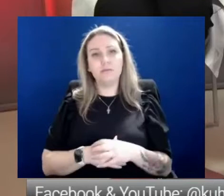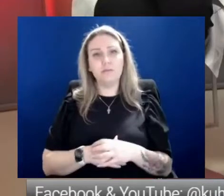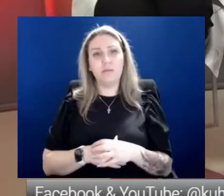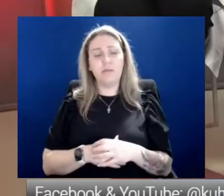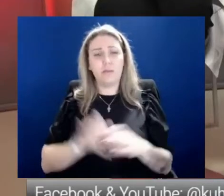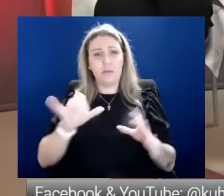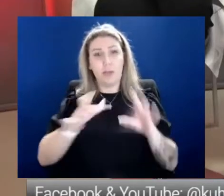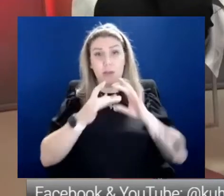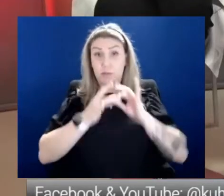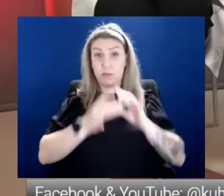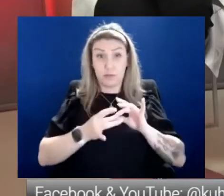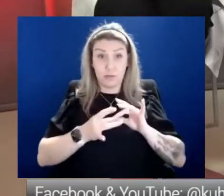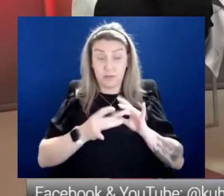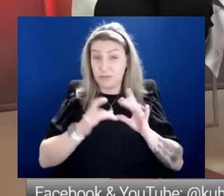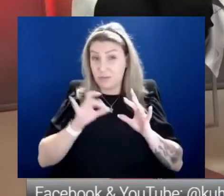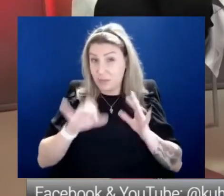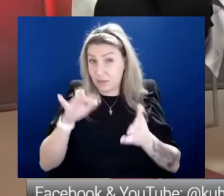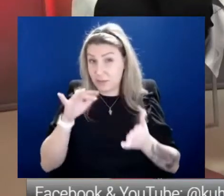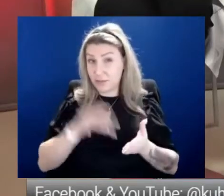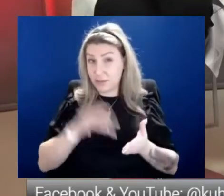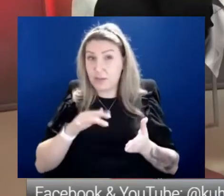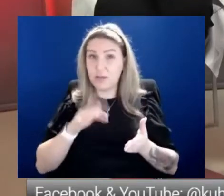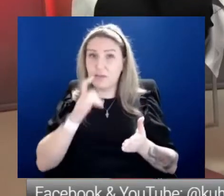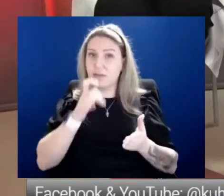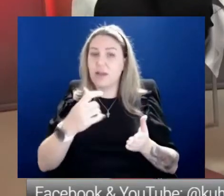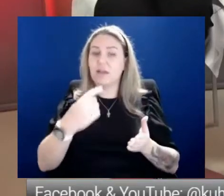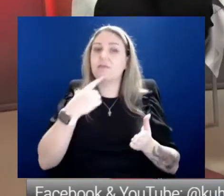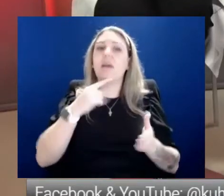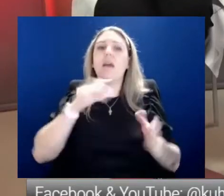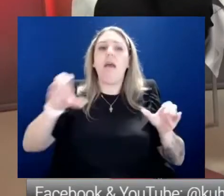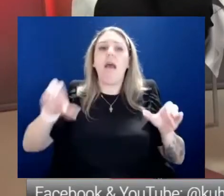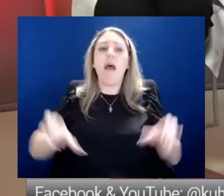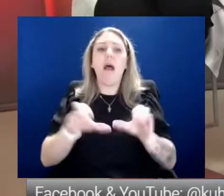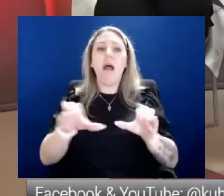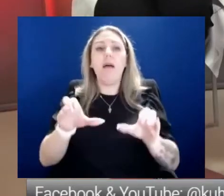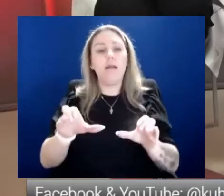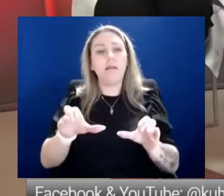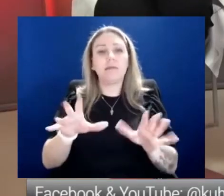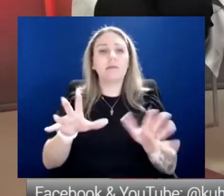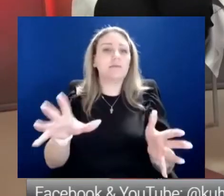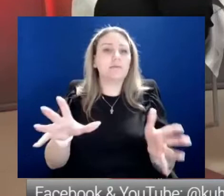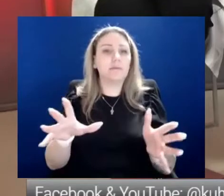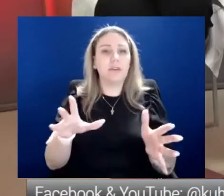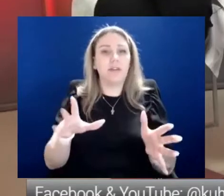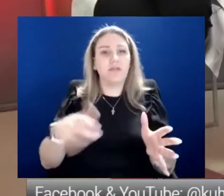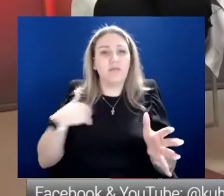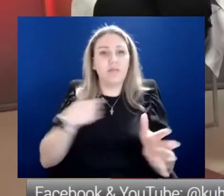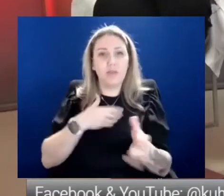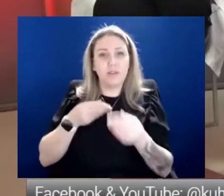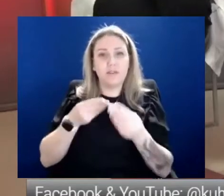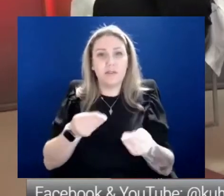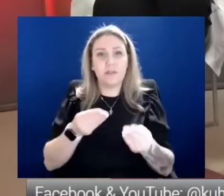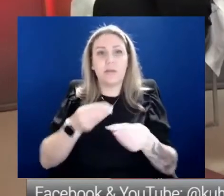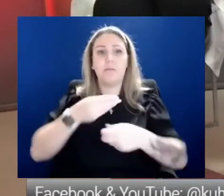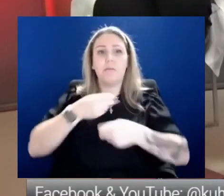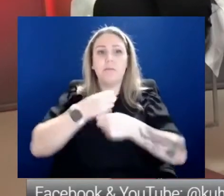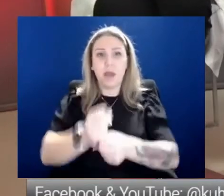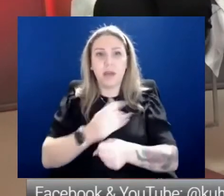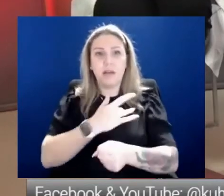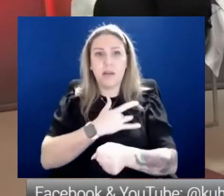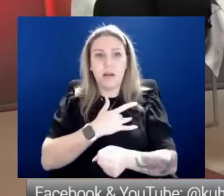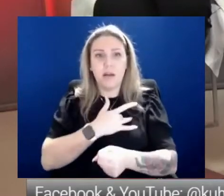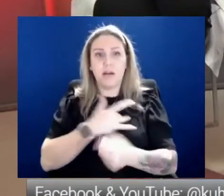is the study actually doesn't say the act of breastfeeding makes your heart healthier. No. Correct?